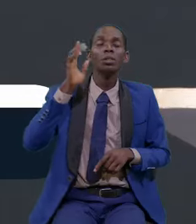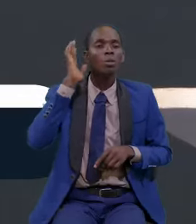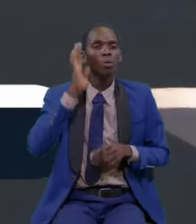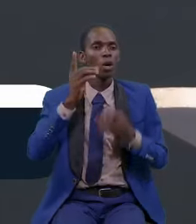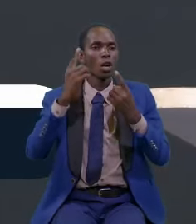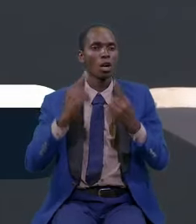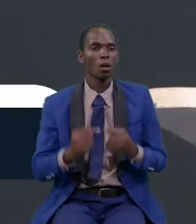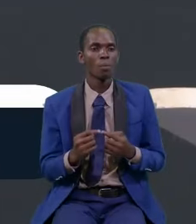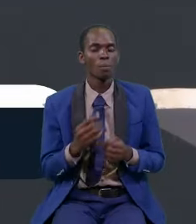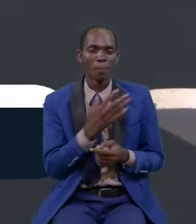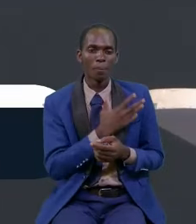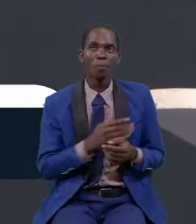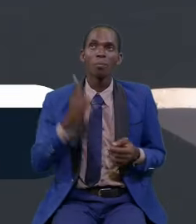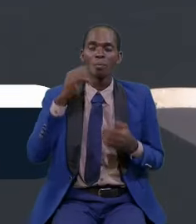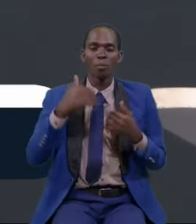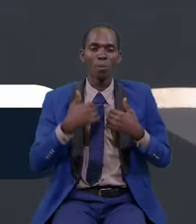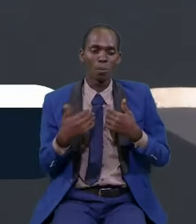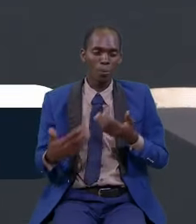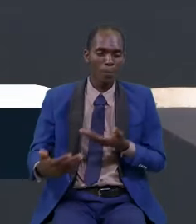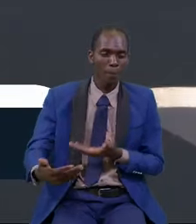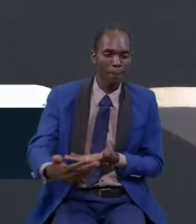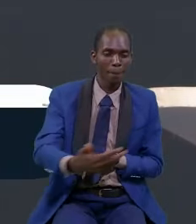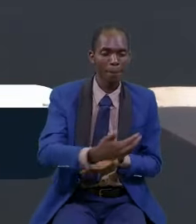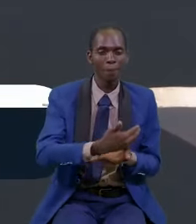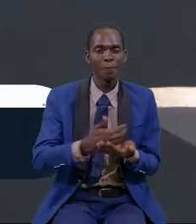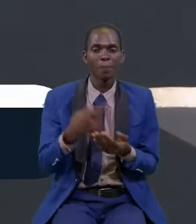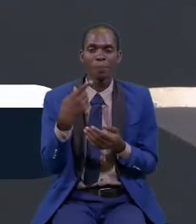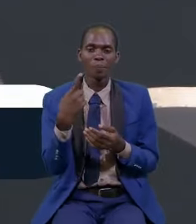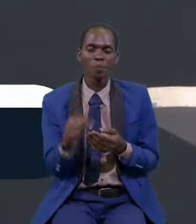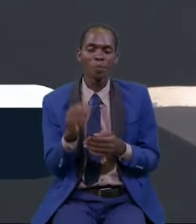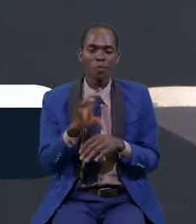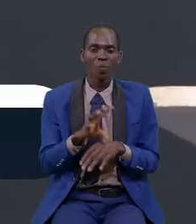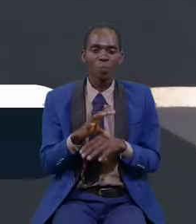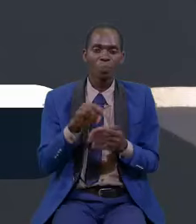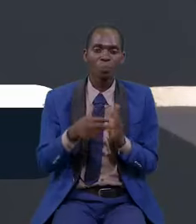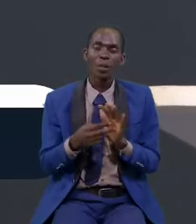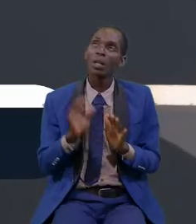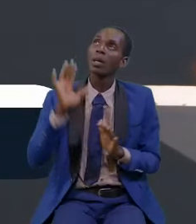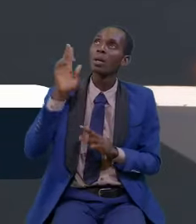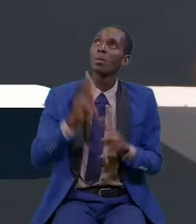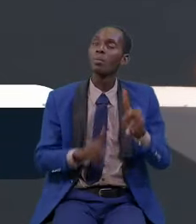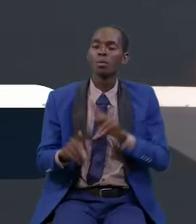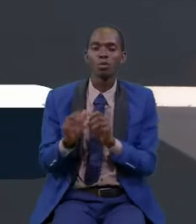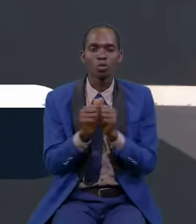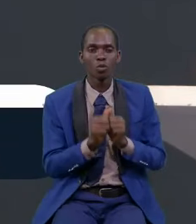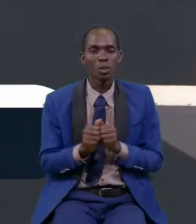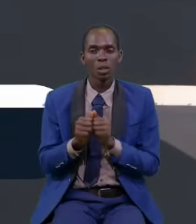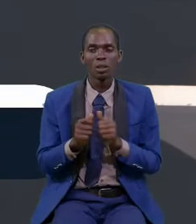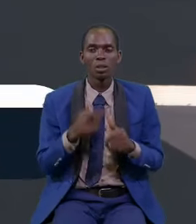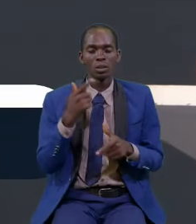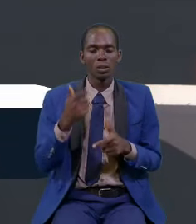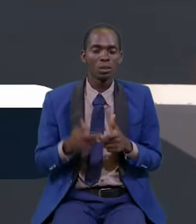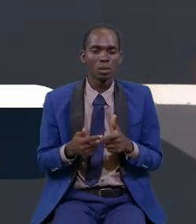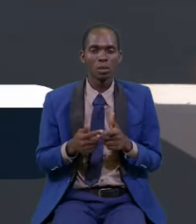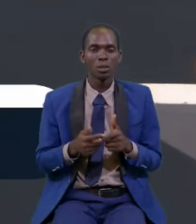gathered the church together, they rehearsed all that God had